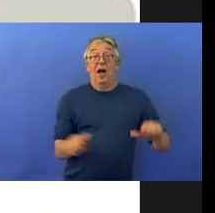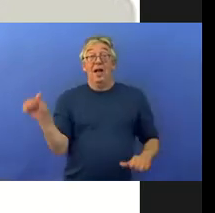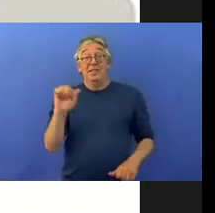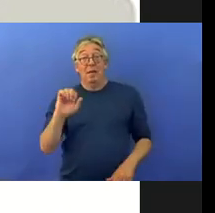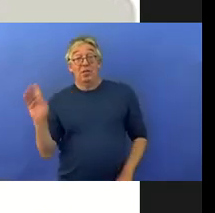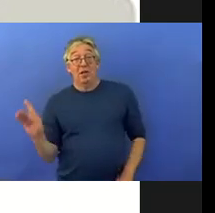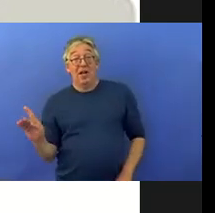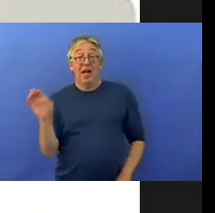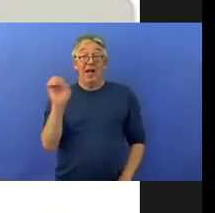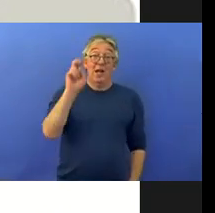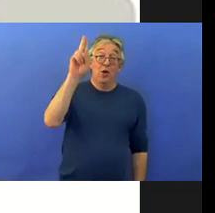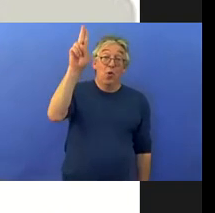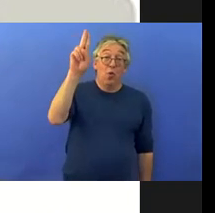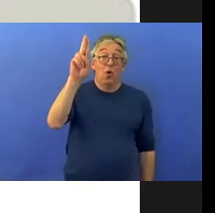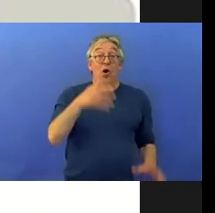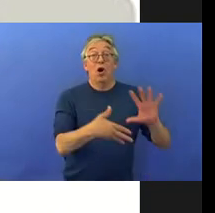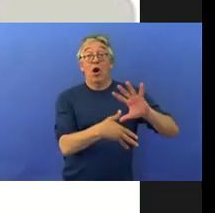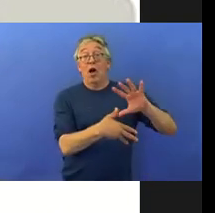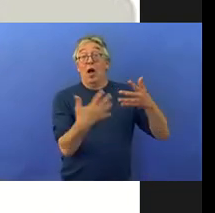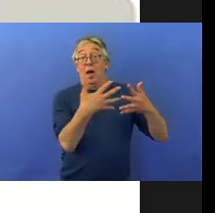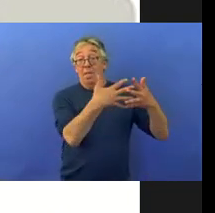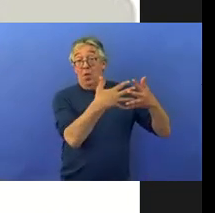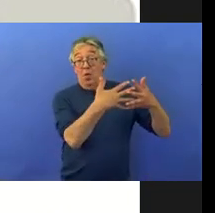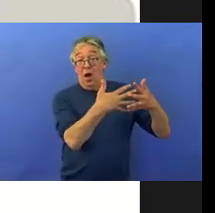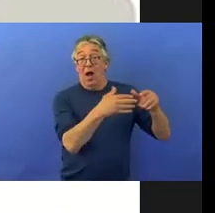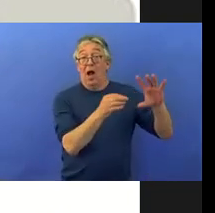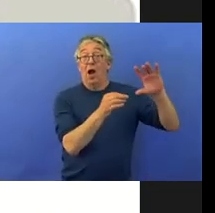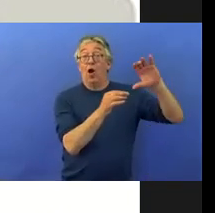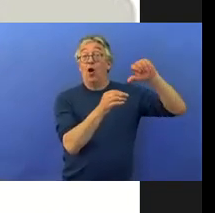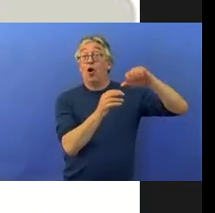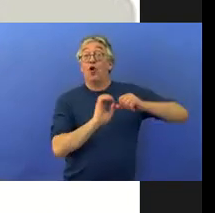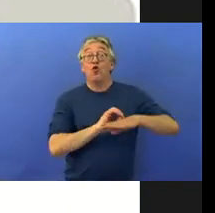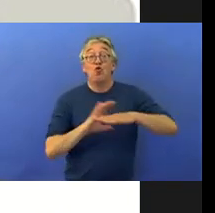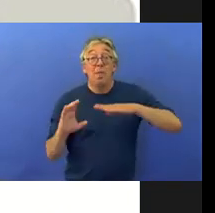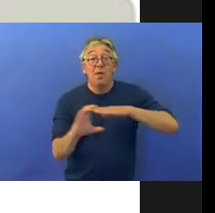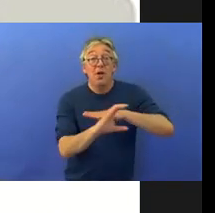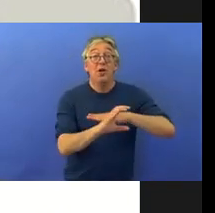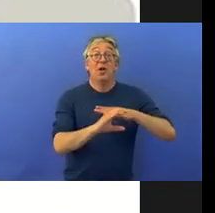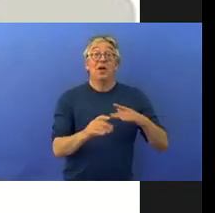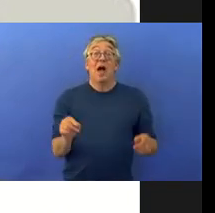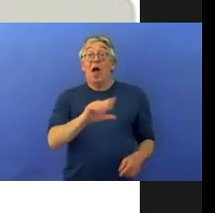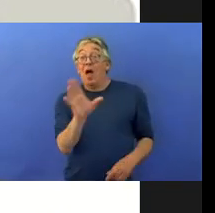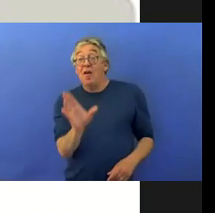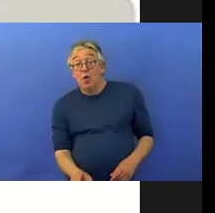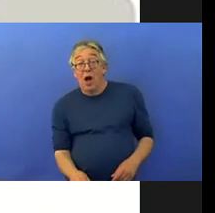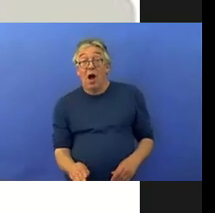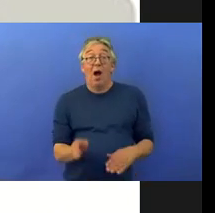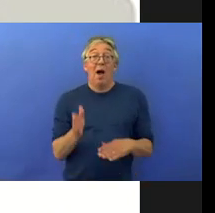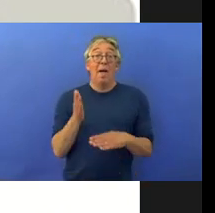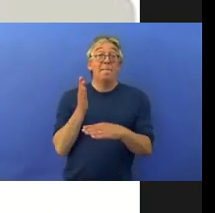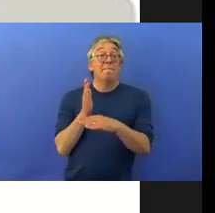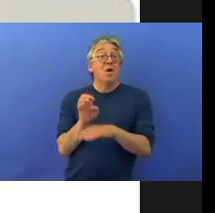European Union, North America, Caribbean, Africa, and Middle East, to provide an opportunity for persons